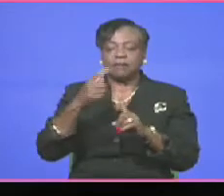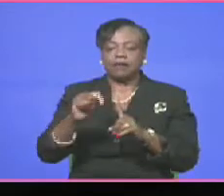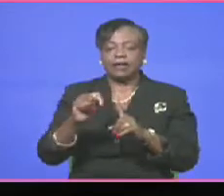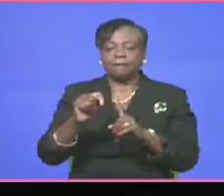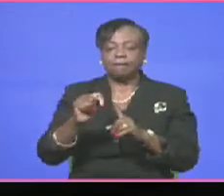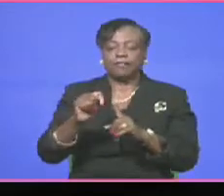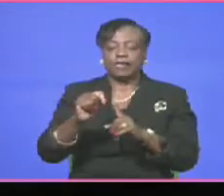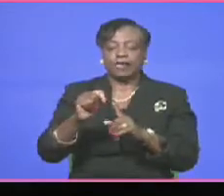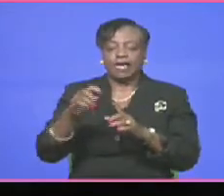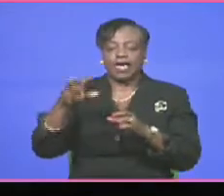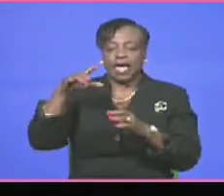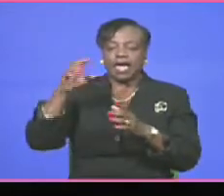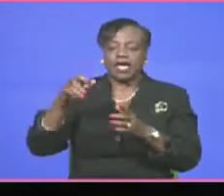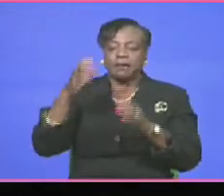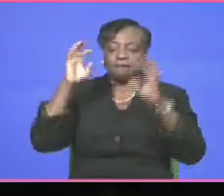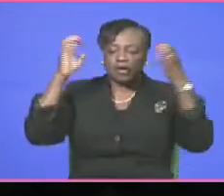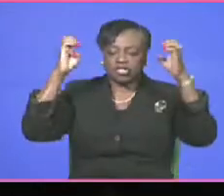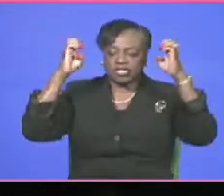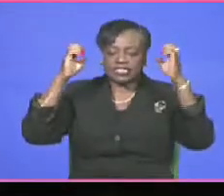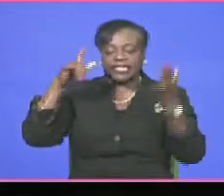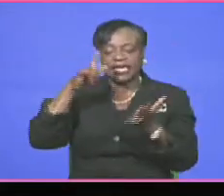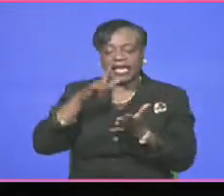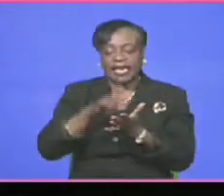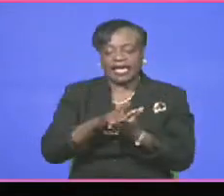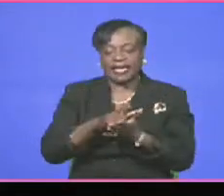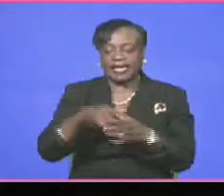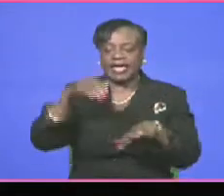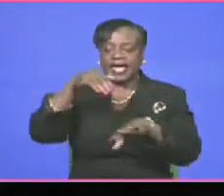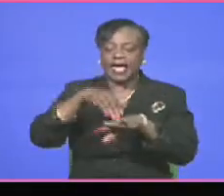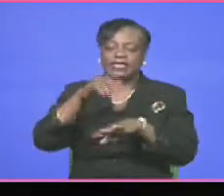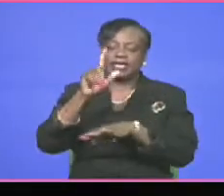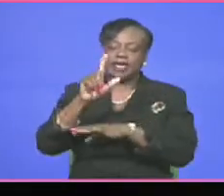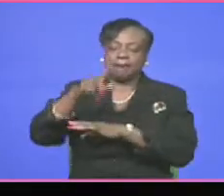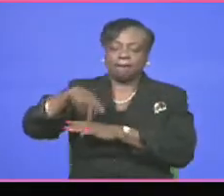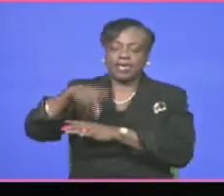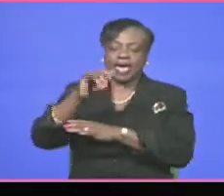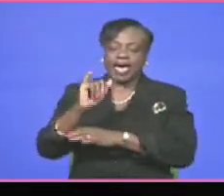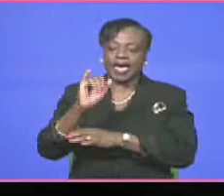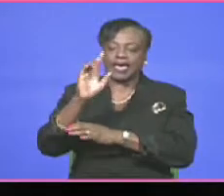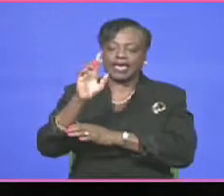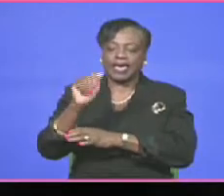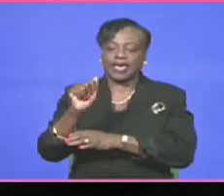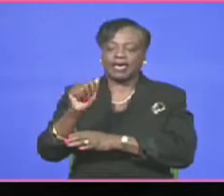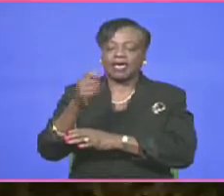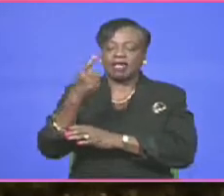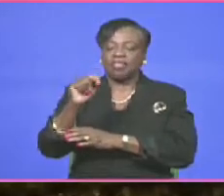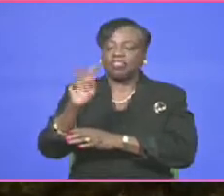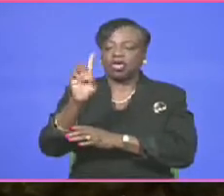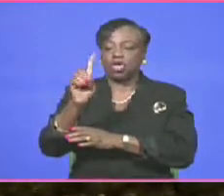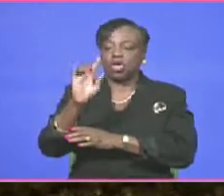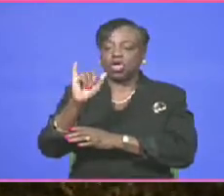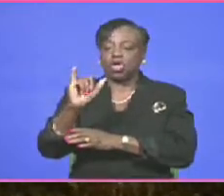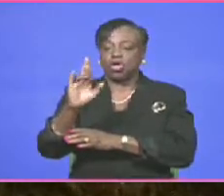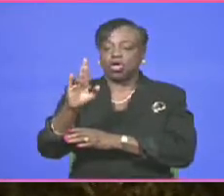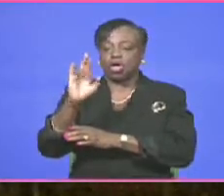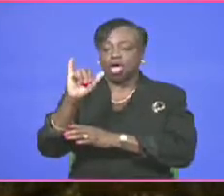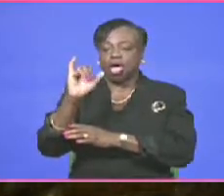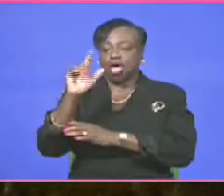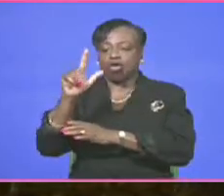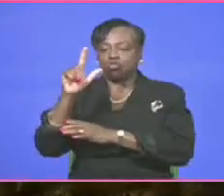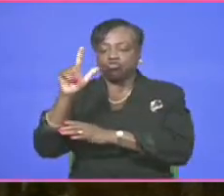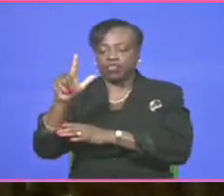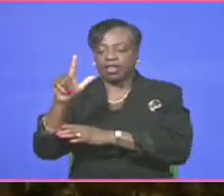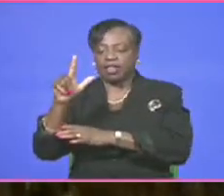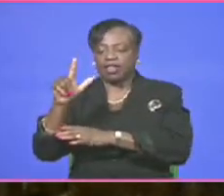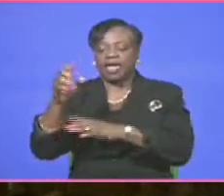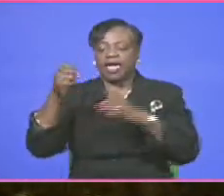Safeville declaring an emergency landing at LPIA. The drill tested the response of stakeholders from various agencies, including the